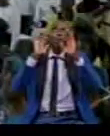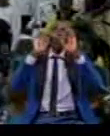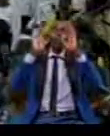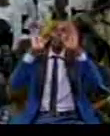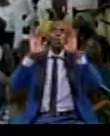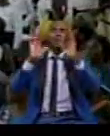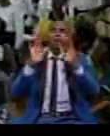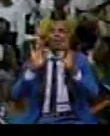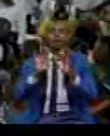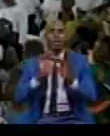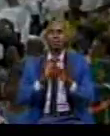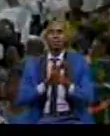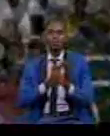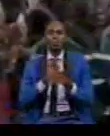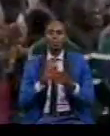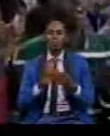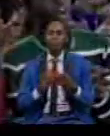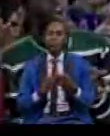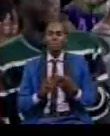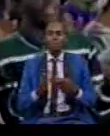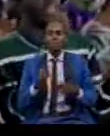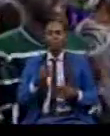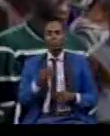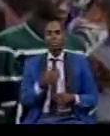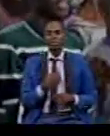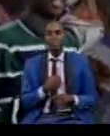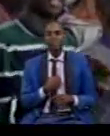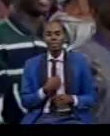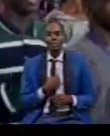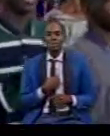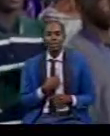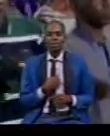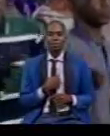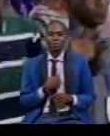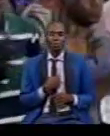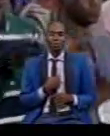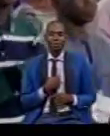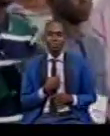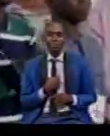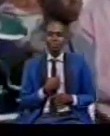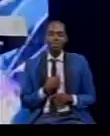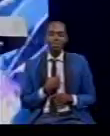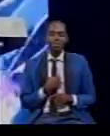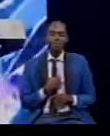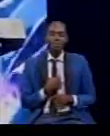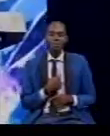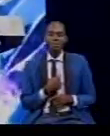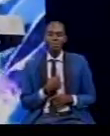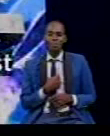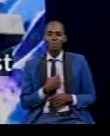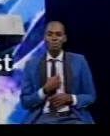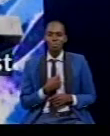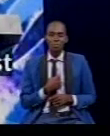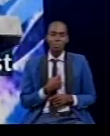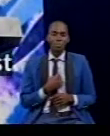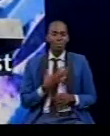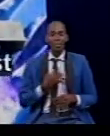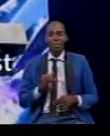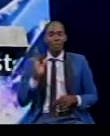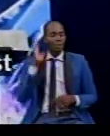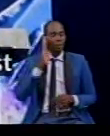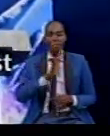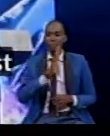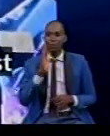is the Savior of the whole world. Behold, the Lamb of God that takes away